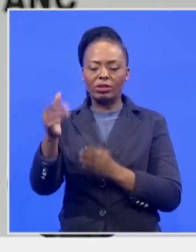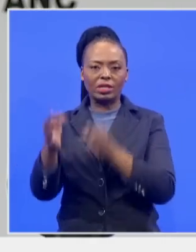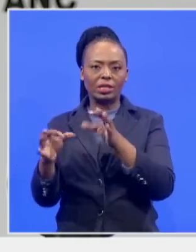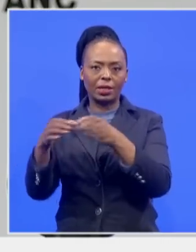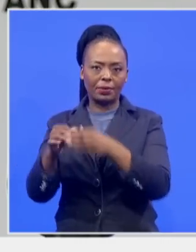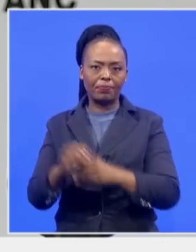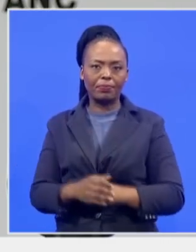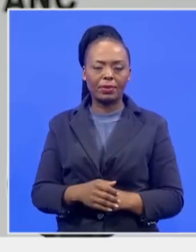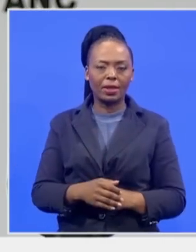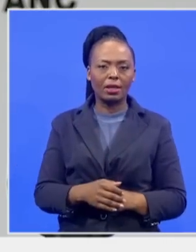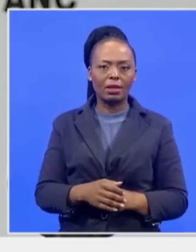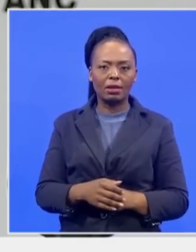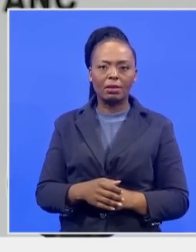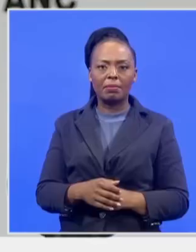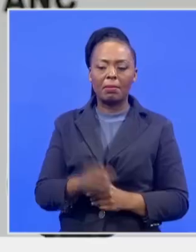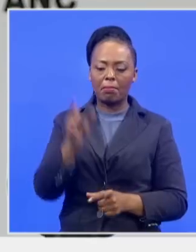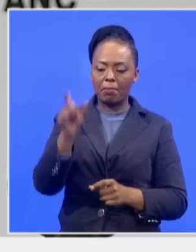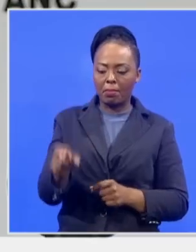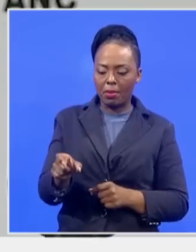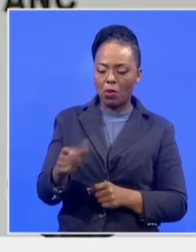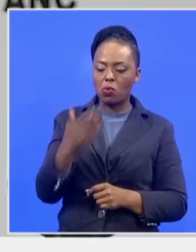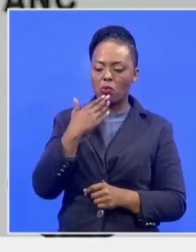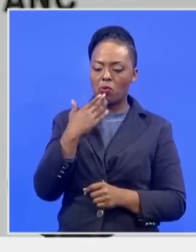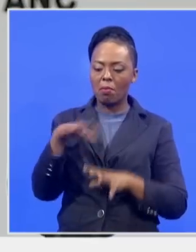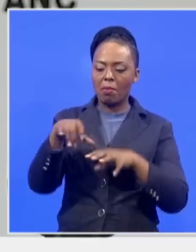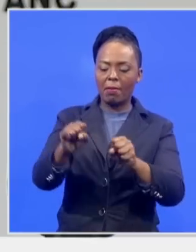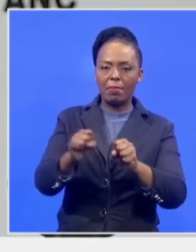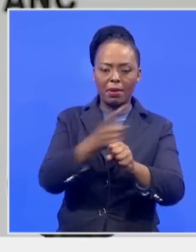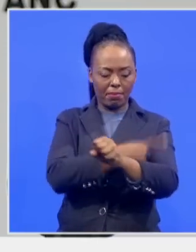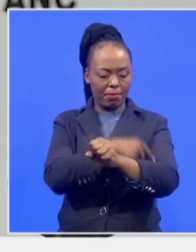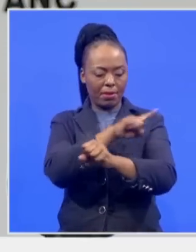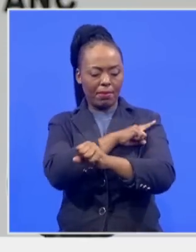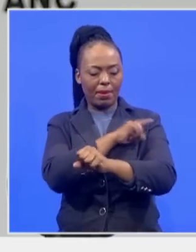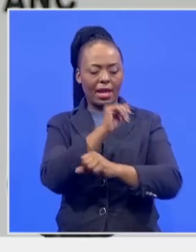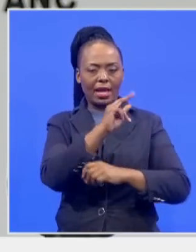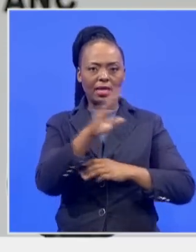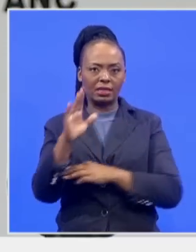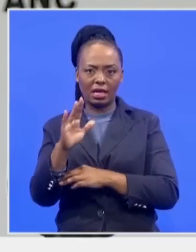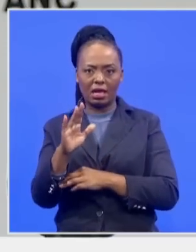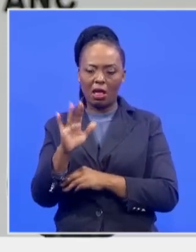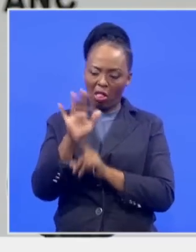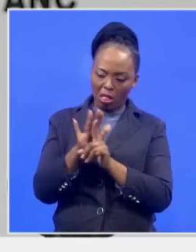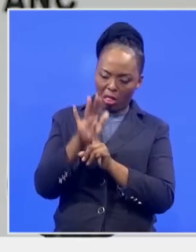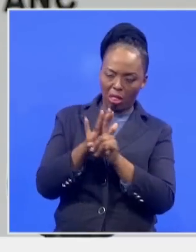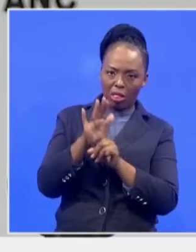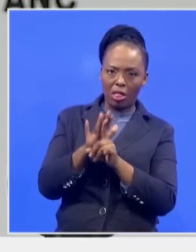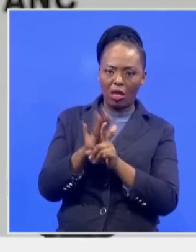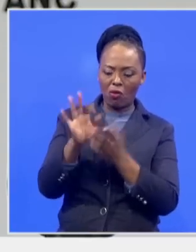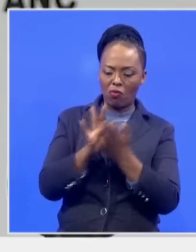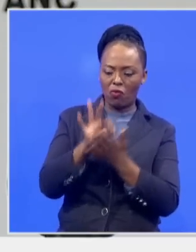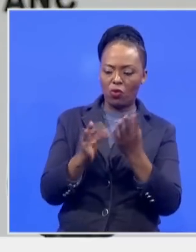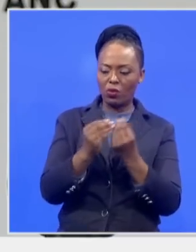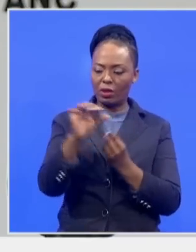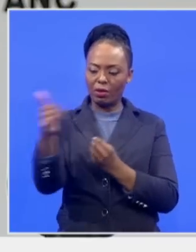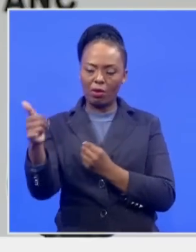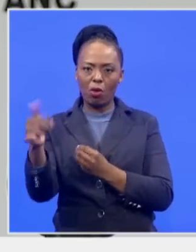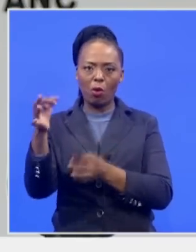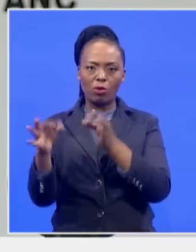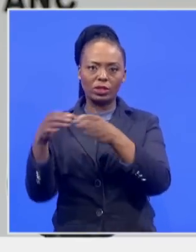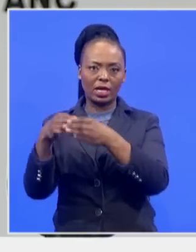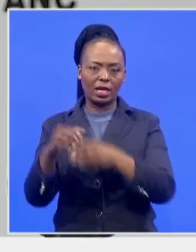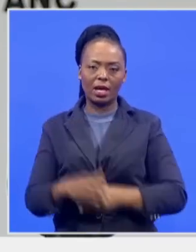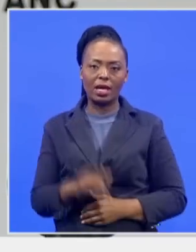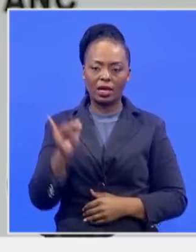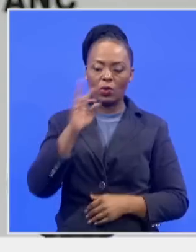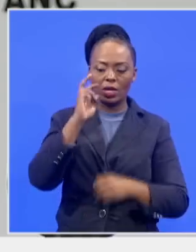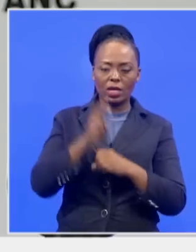ranks who take the mandate of the people of the ANC and vote with the opposition. If we have to use